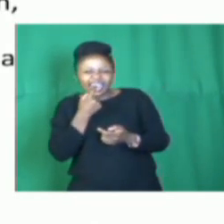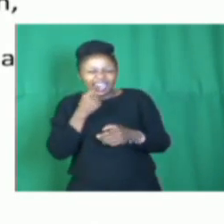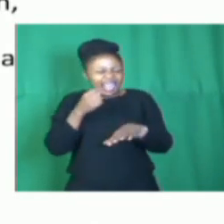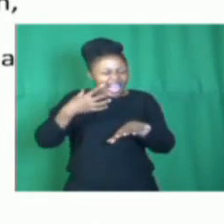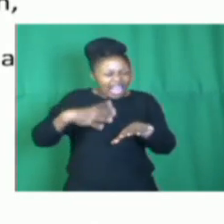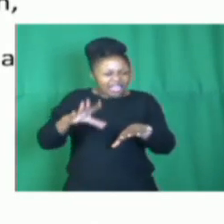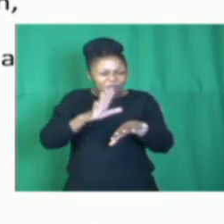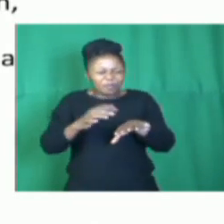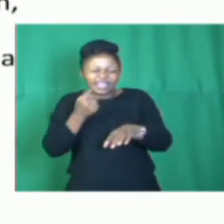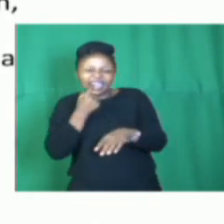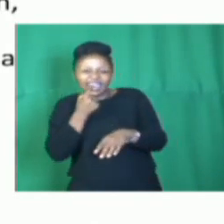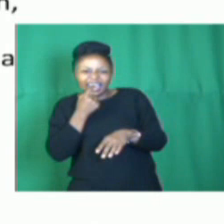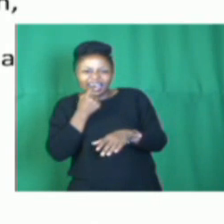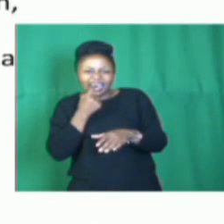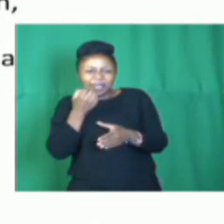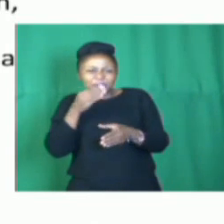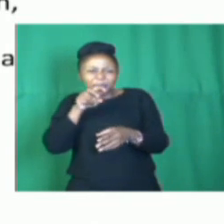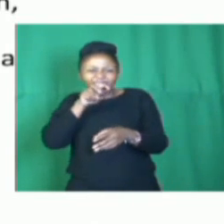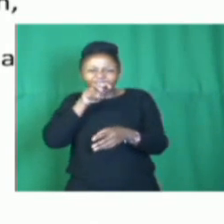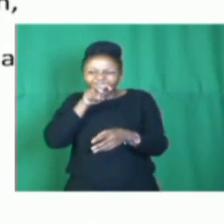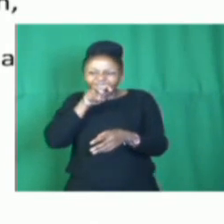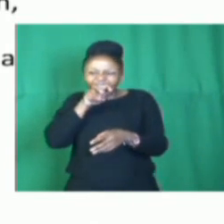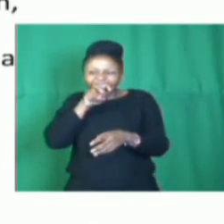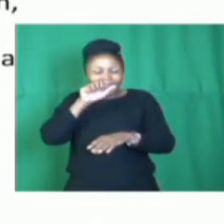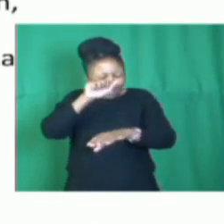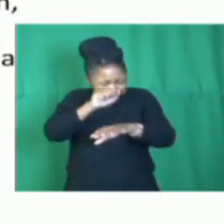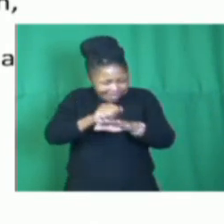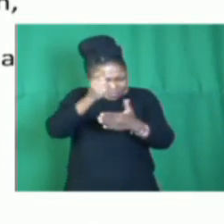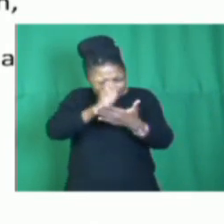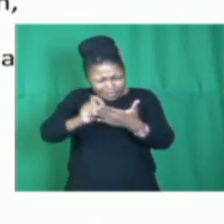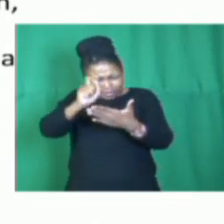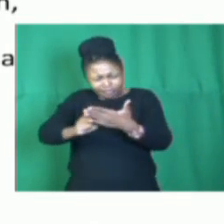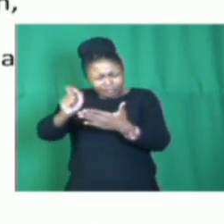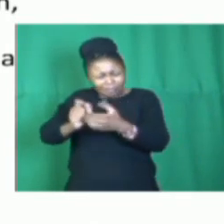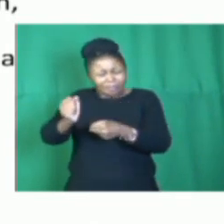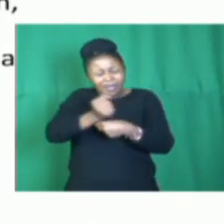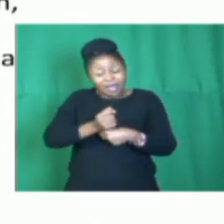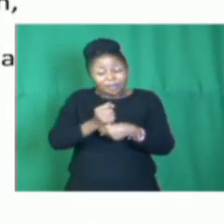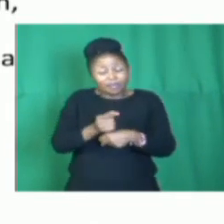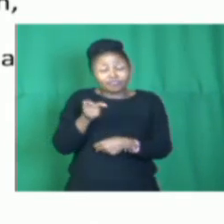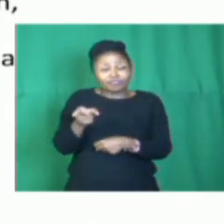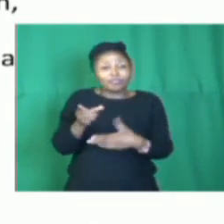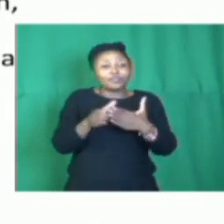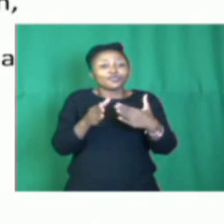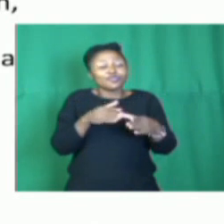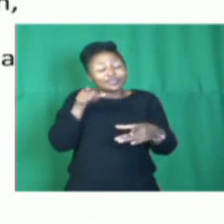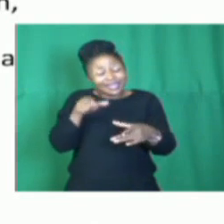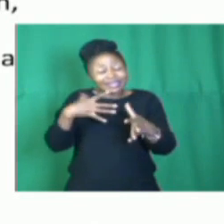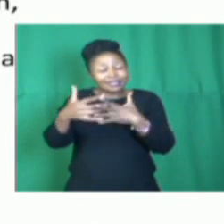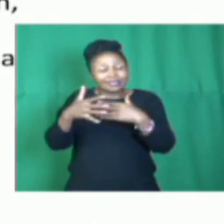or protruding teeth, make sure that you make mention of that, because these are the peculiarities. This is